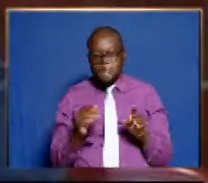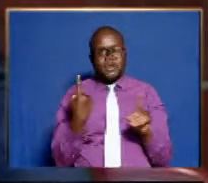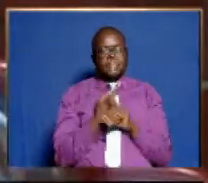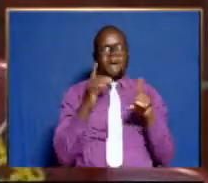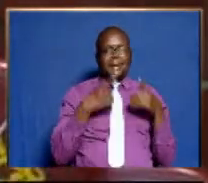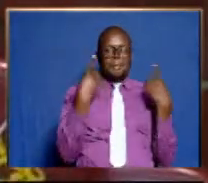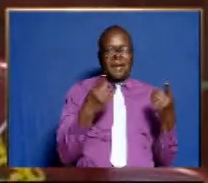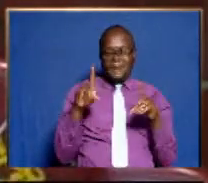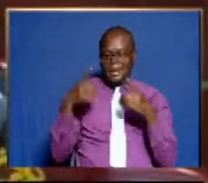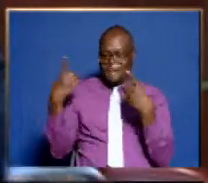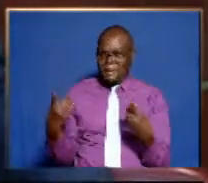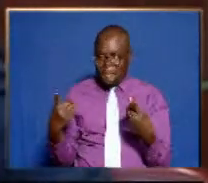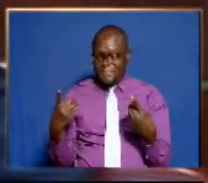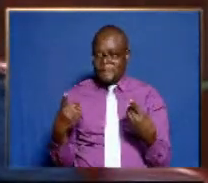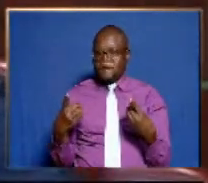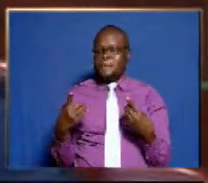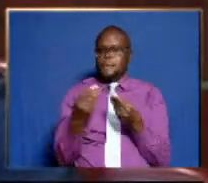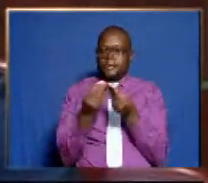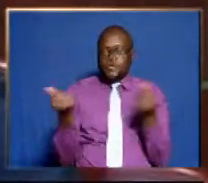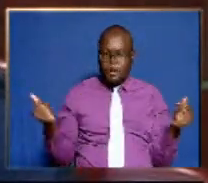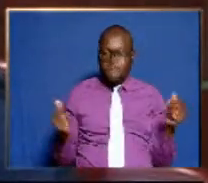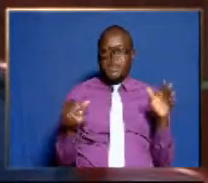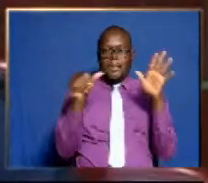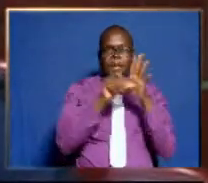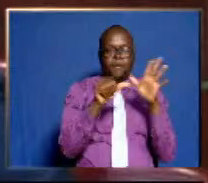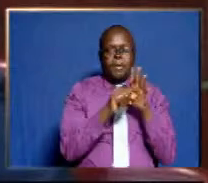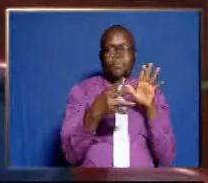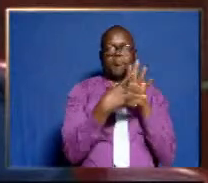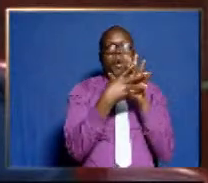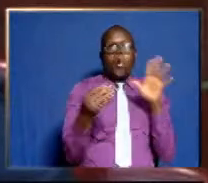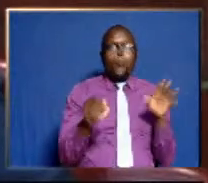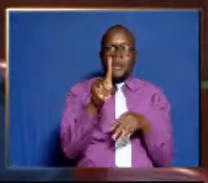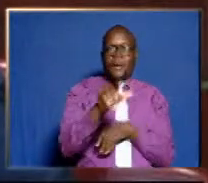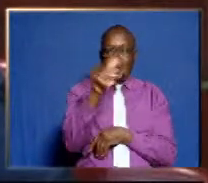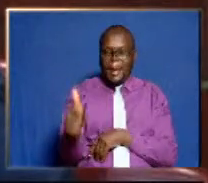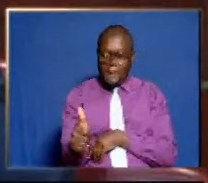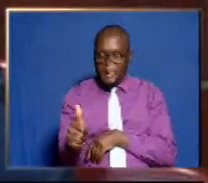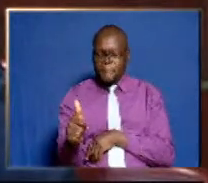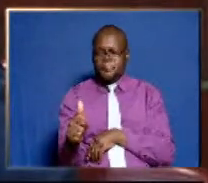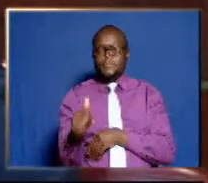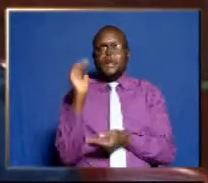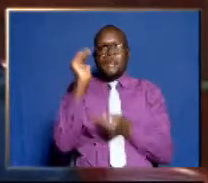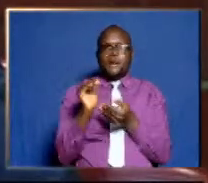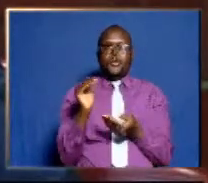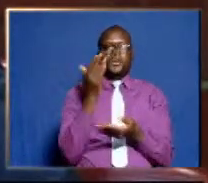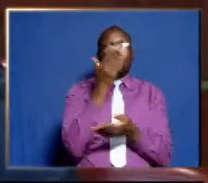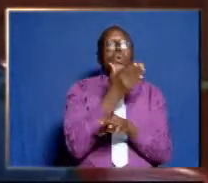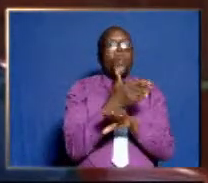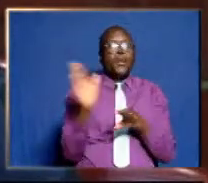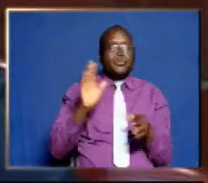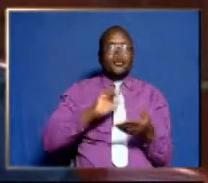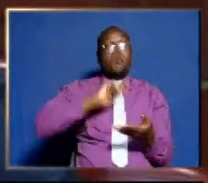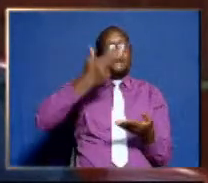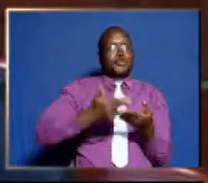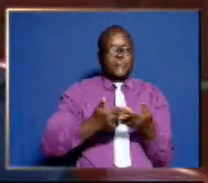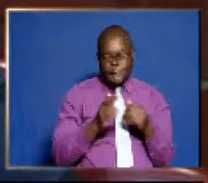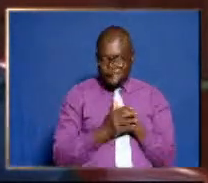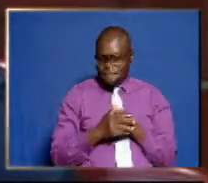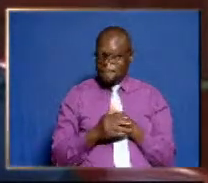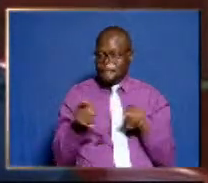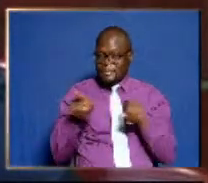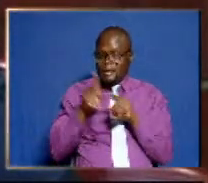cruciate to eliminate duplication and reduce resource wastage. Mr. Speaker, there is also